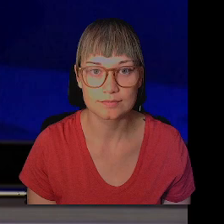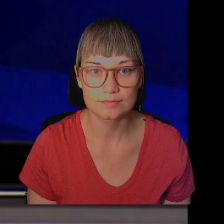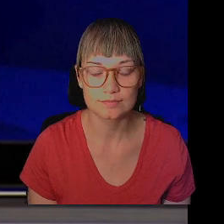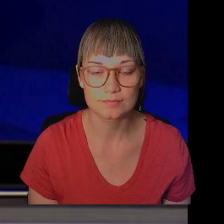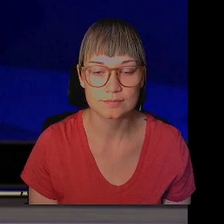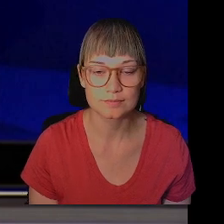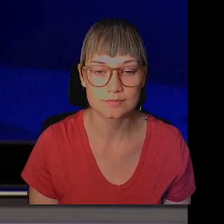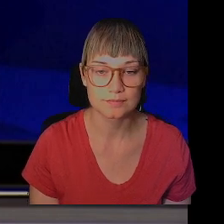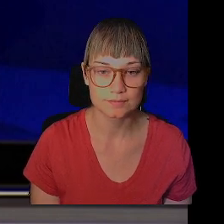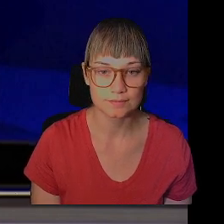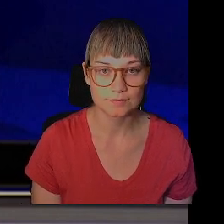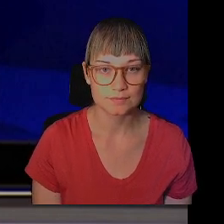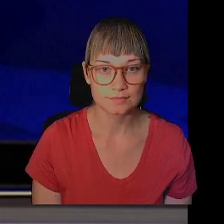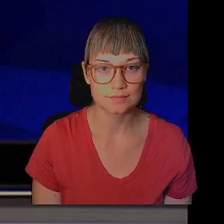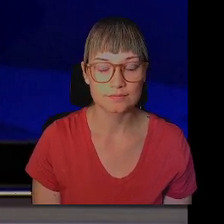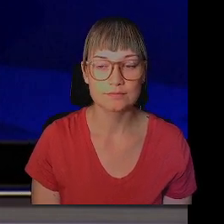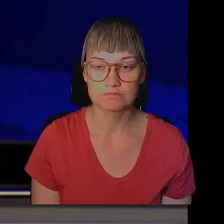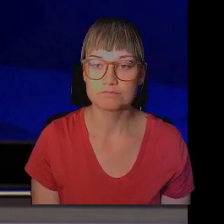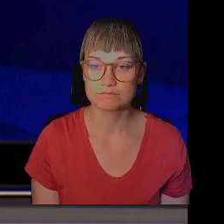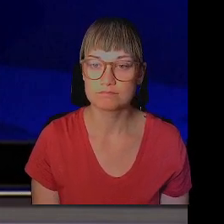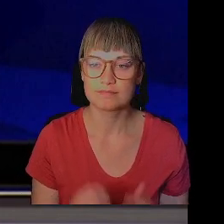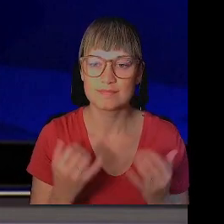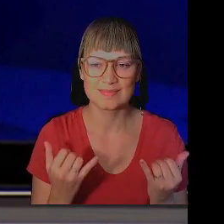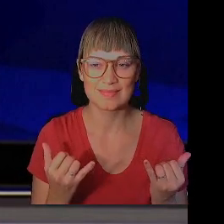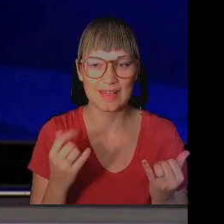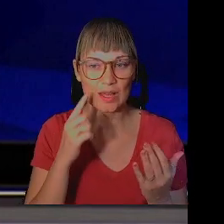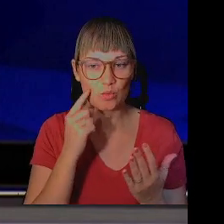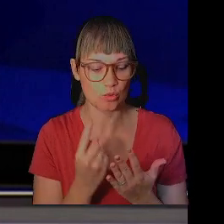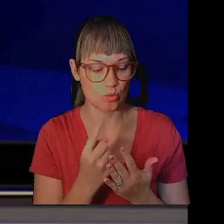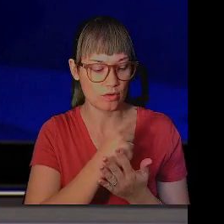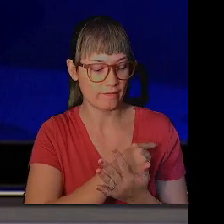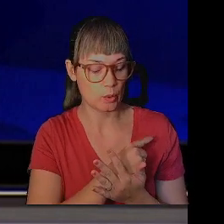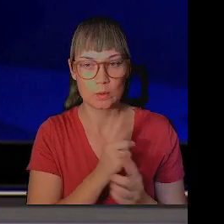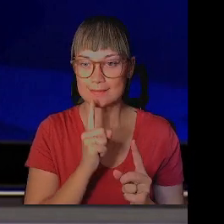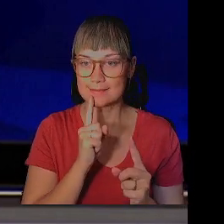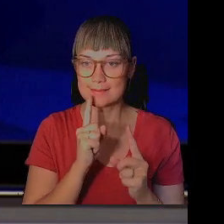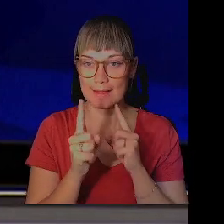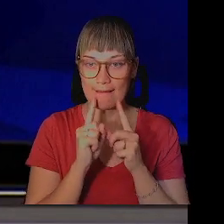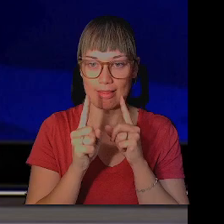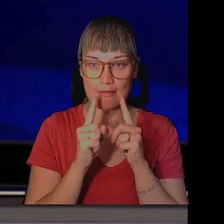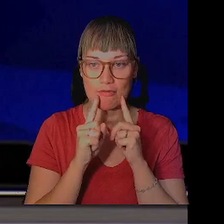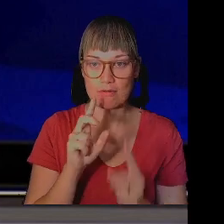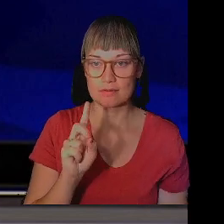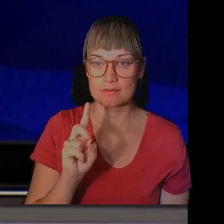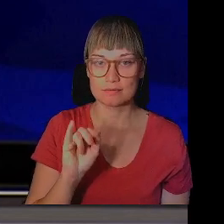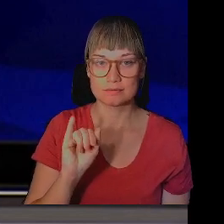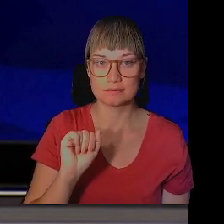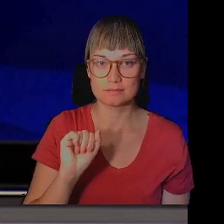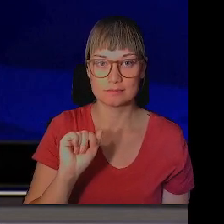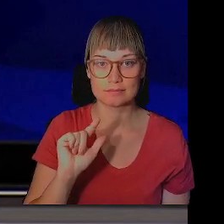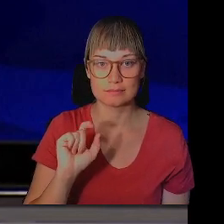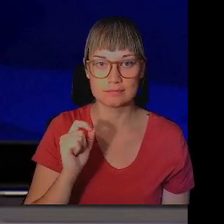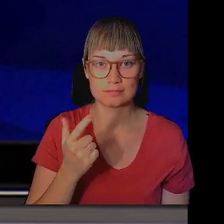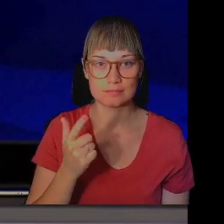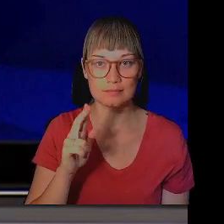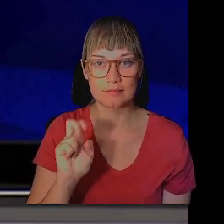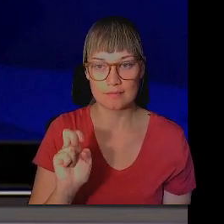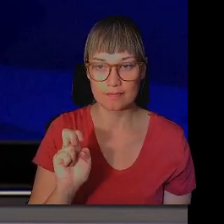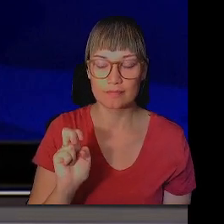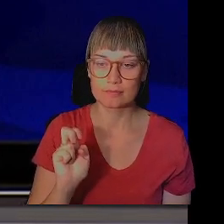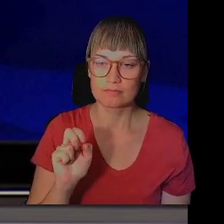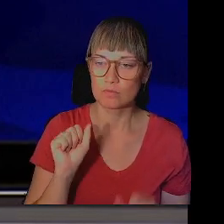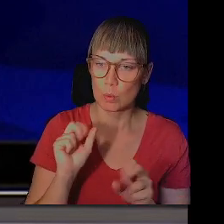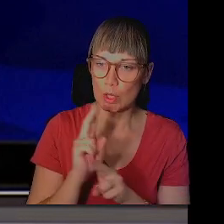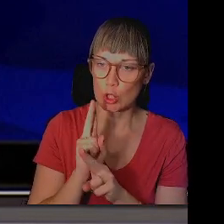we need to have just a little bit of a review on dialogue. I hope that you're using dialogue in much of your writing. And when